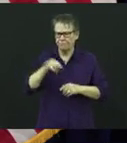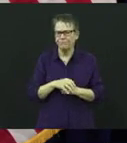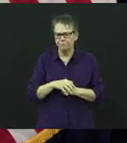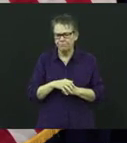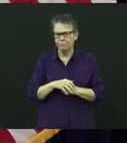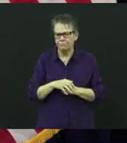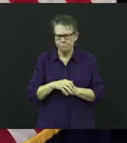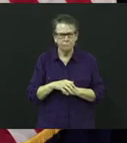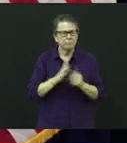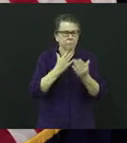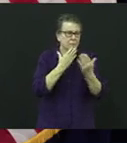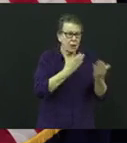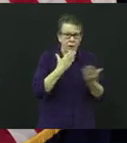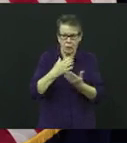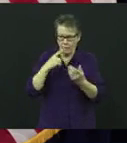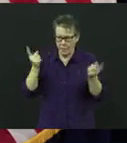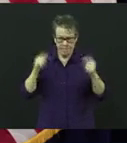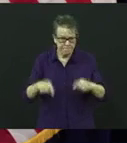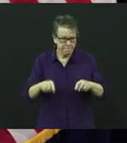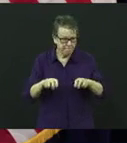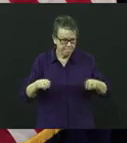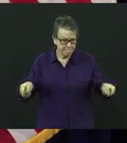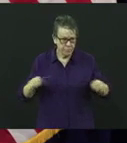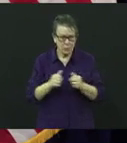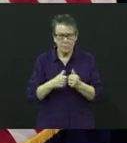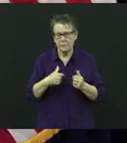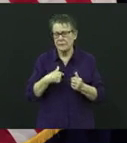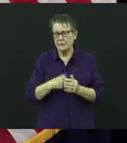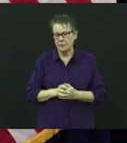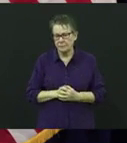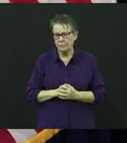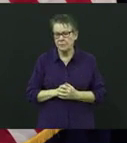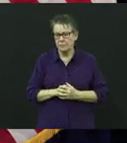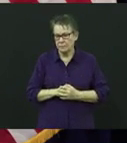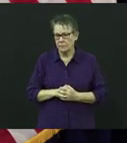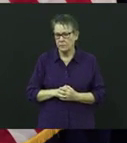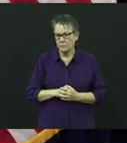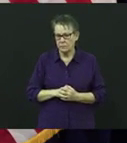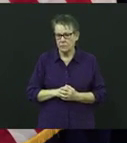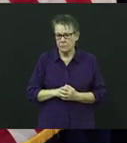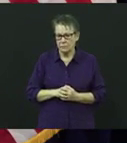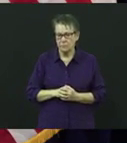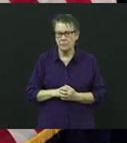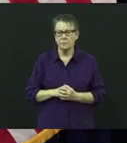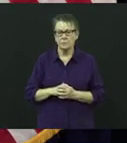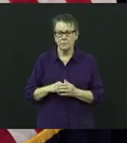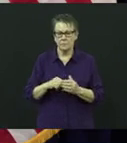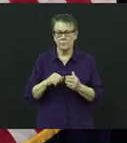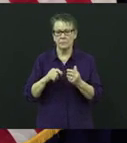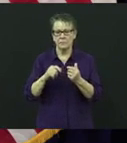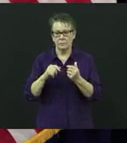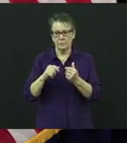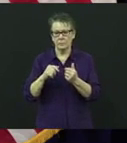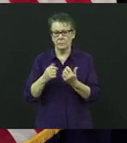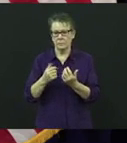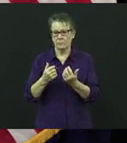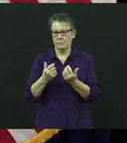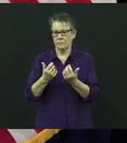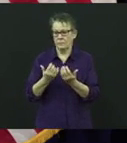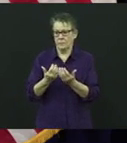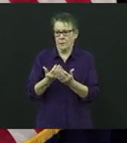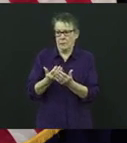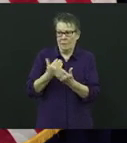testing results, I've got a few announcements and updates on what we've been up to. Before I do that, I want